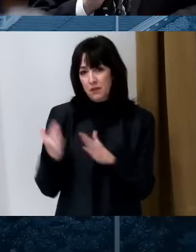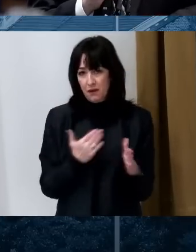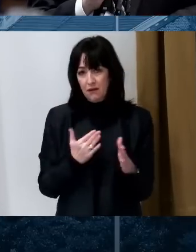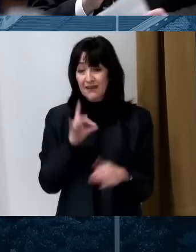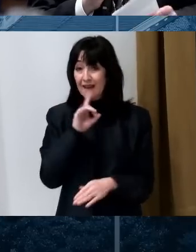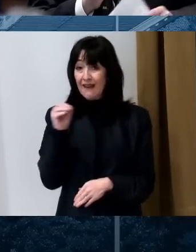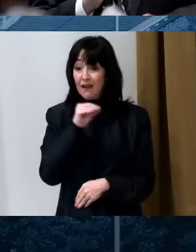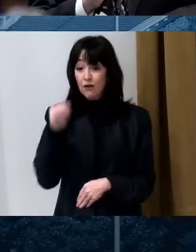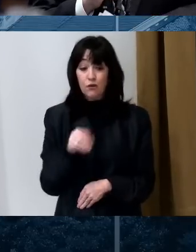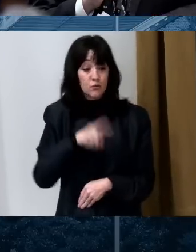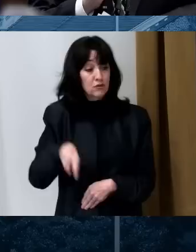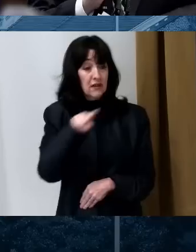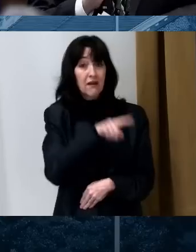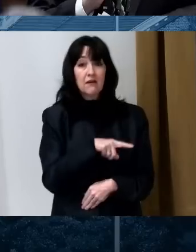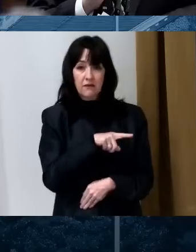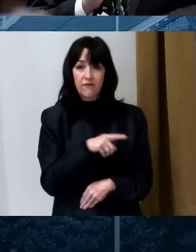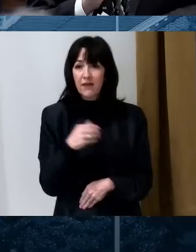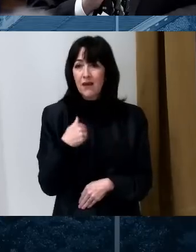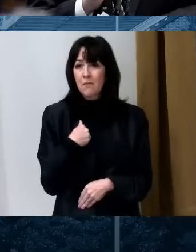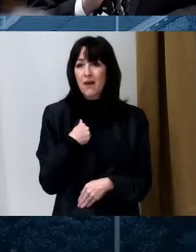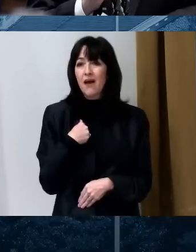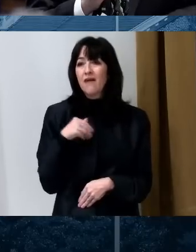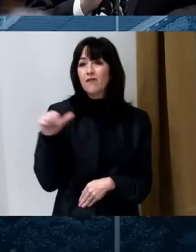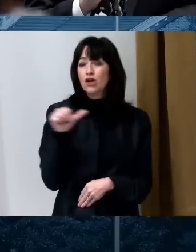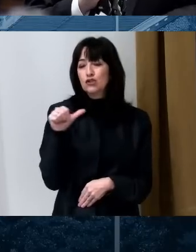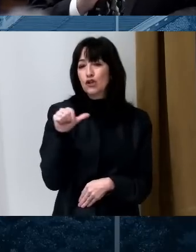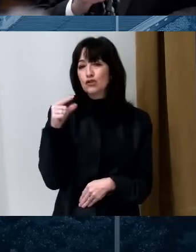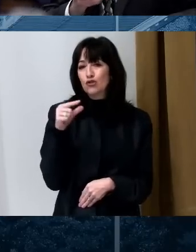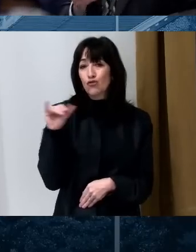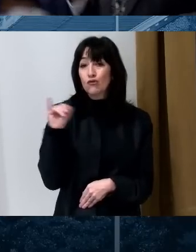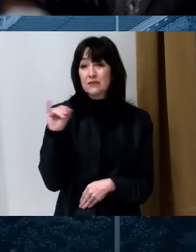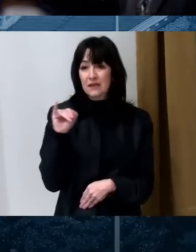them have Delaware adjusted gross income below $75,000.